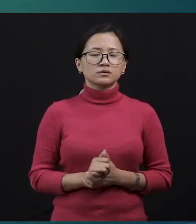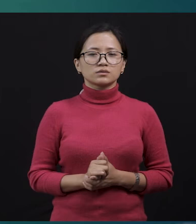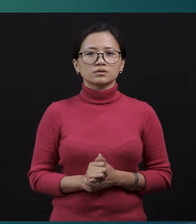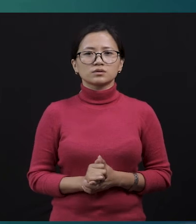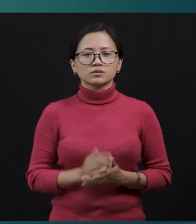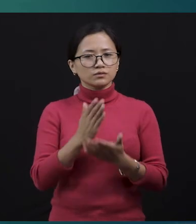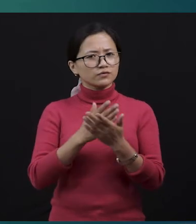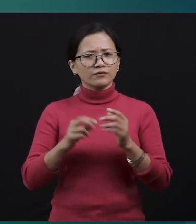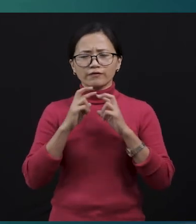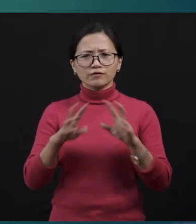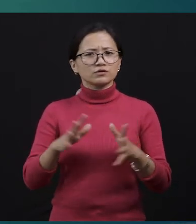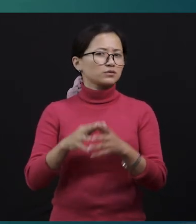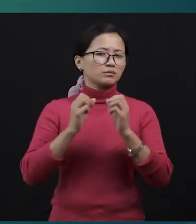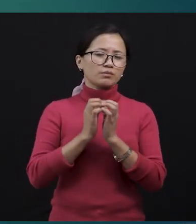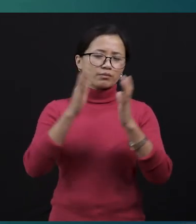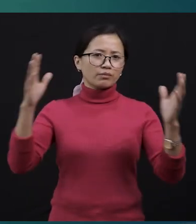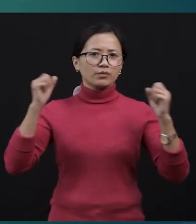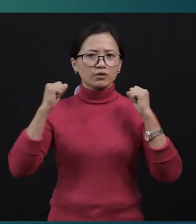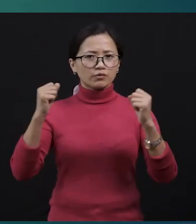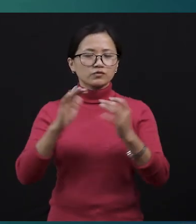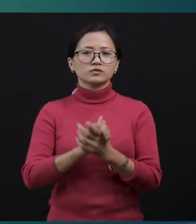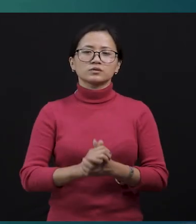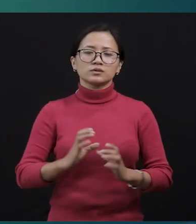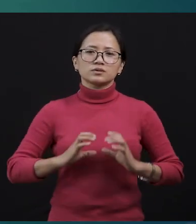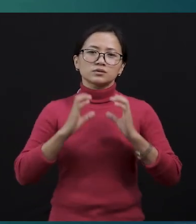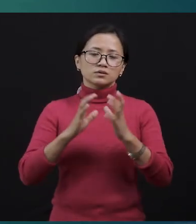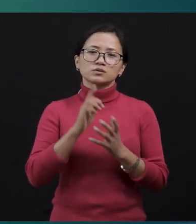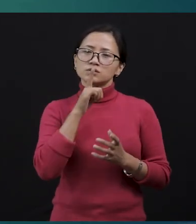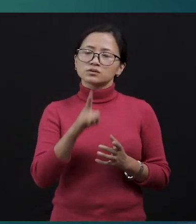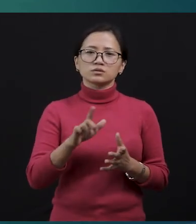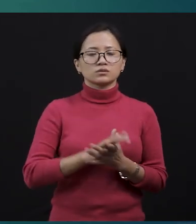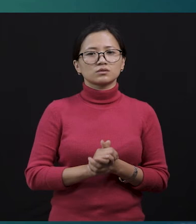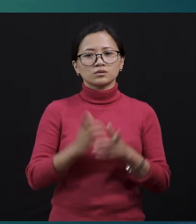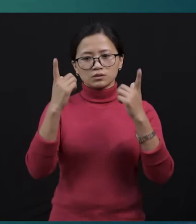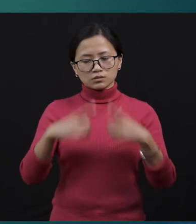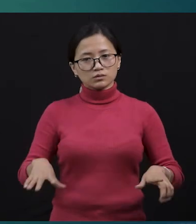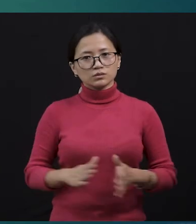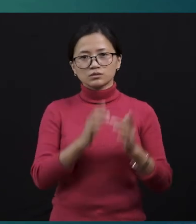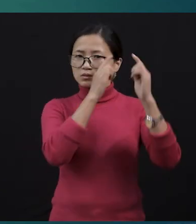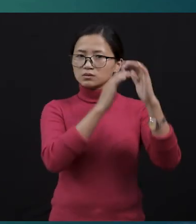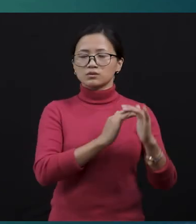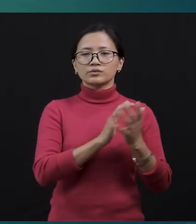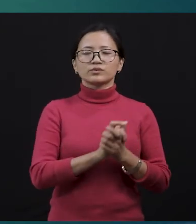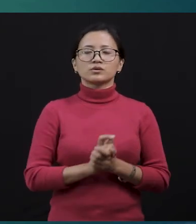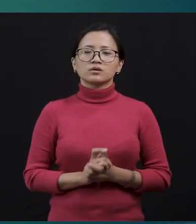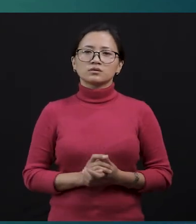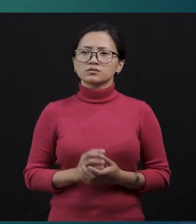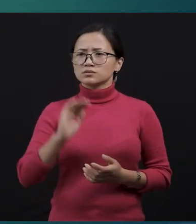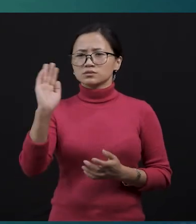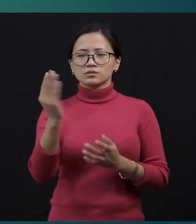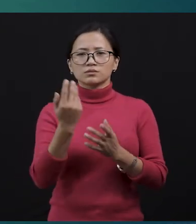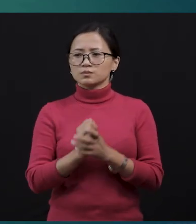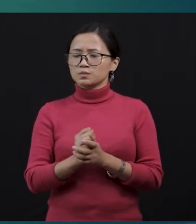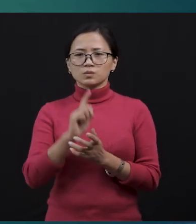that is very powerful for the students. They would be encouraged for sure. If you are losing hope in a certain field and somebody comes and